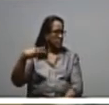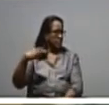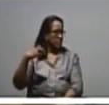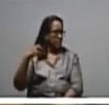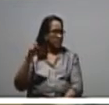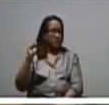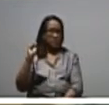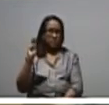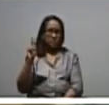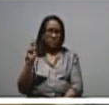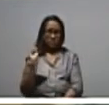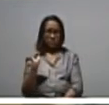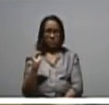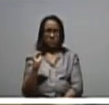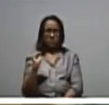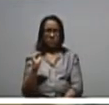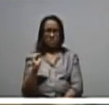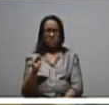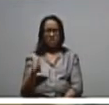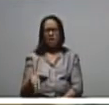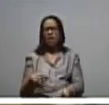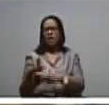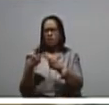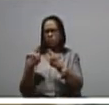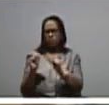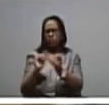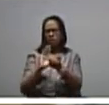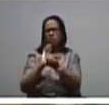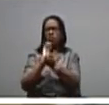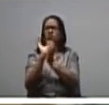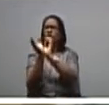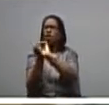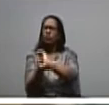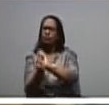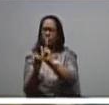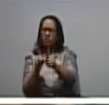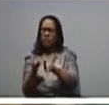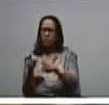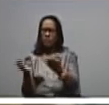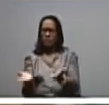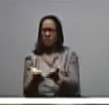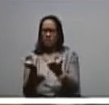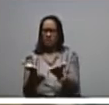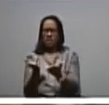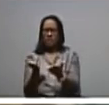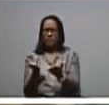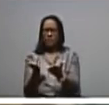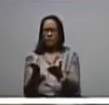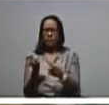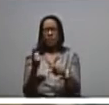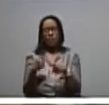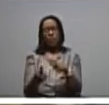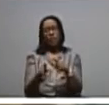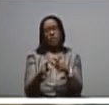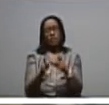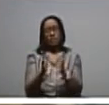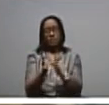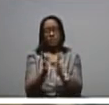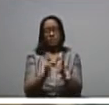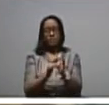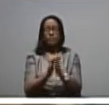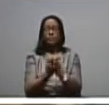of Revelation, the book of the Apocalypse. And it says, I know how hard you